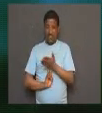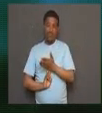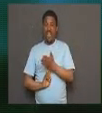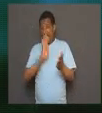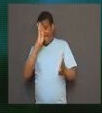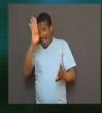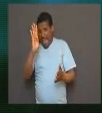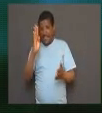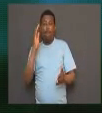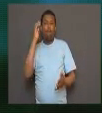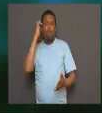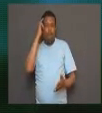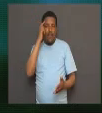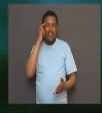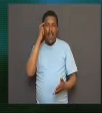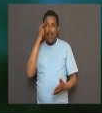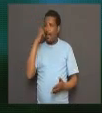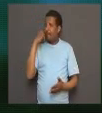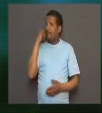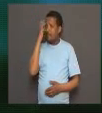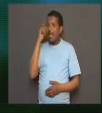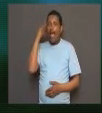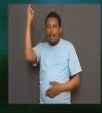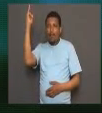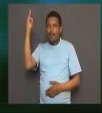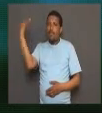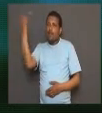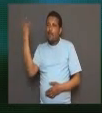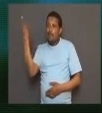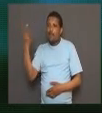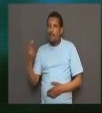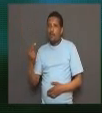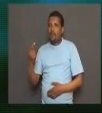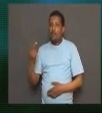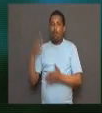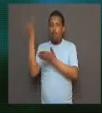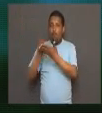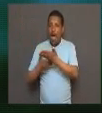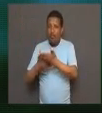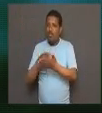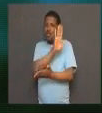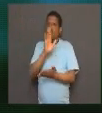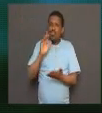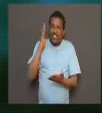Create a mental picture of the sketch map that you will make.